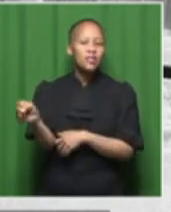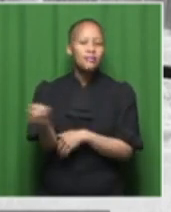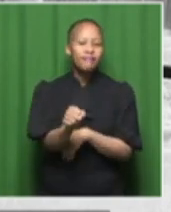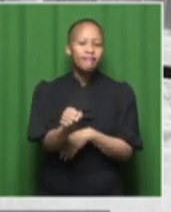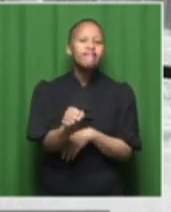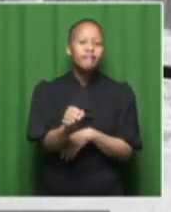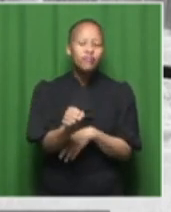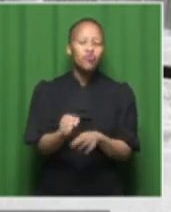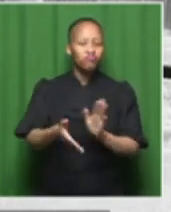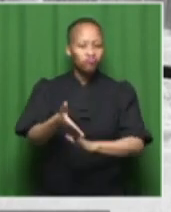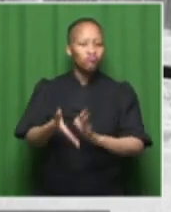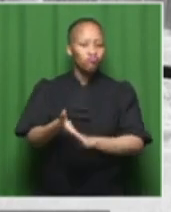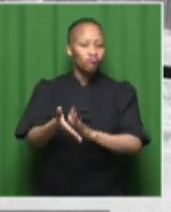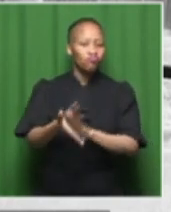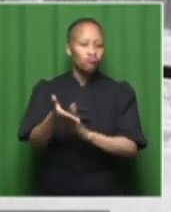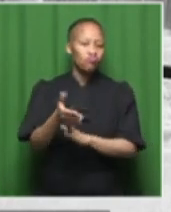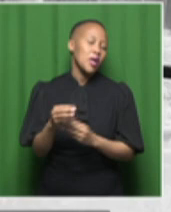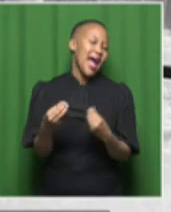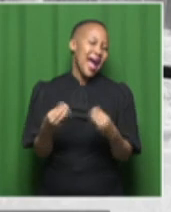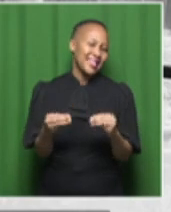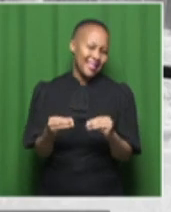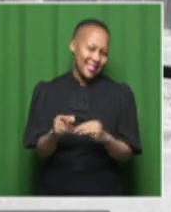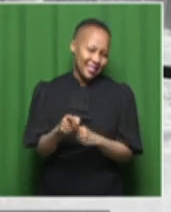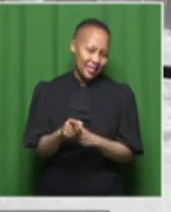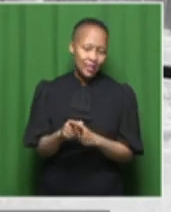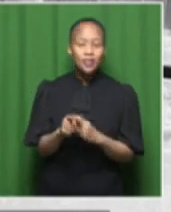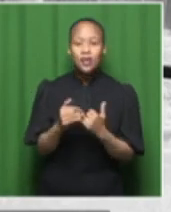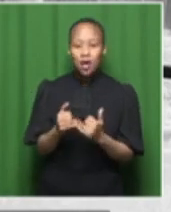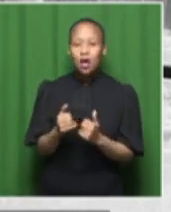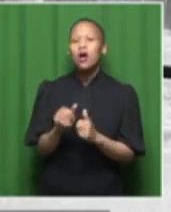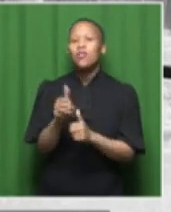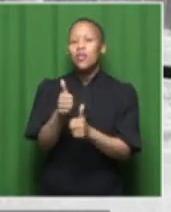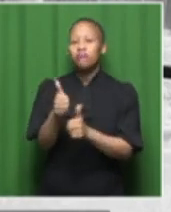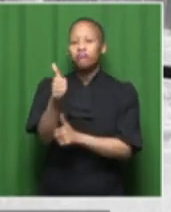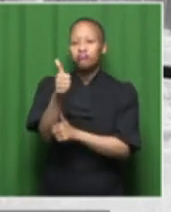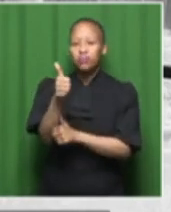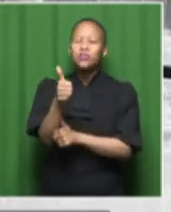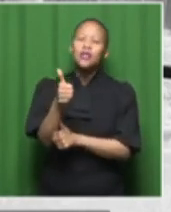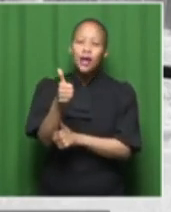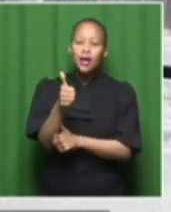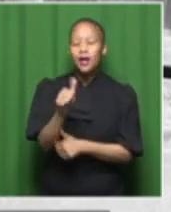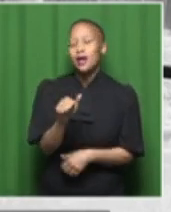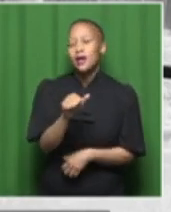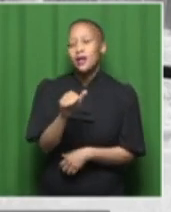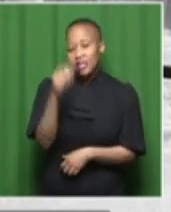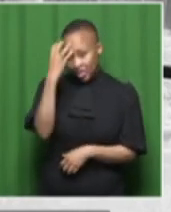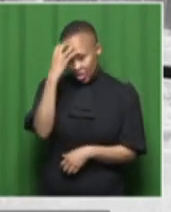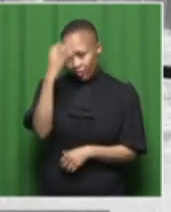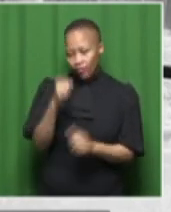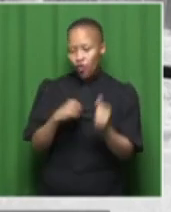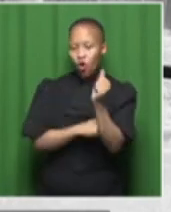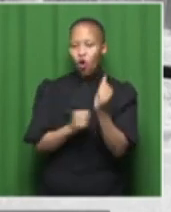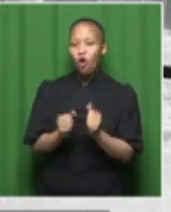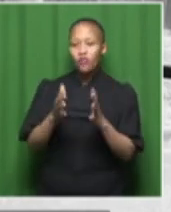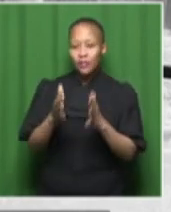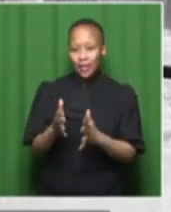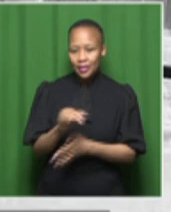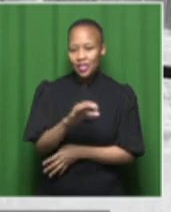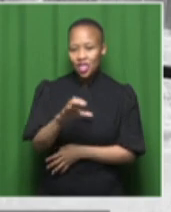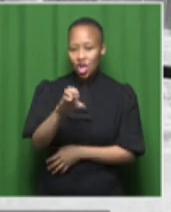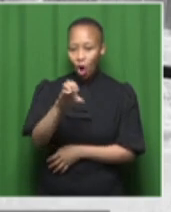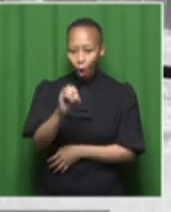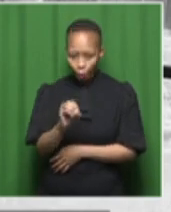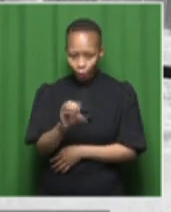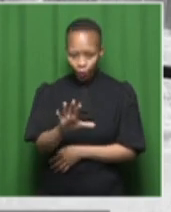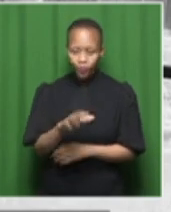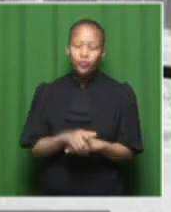entity, and management being headed up by the chief executive officer. So it's very important that we stick to the